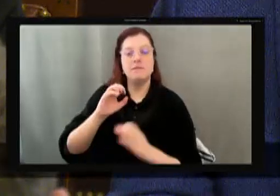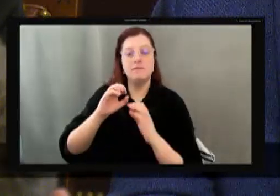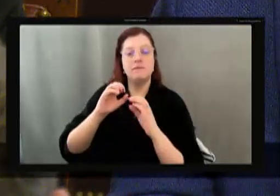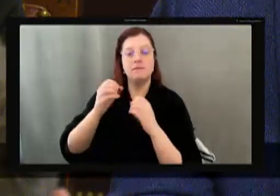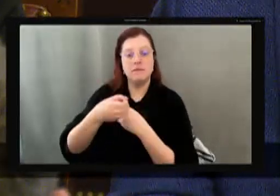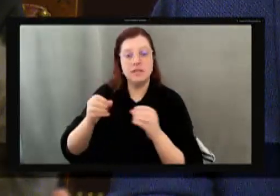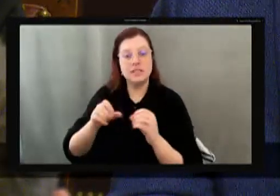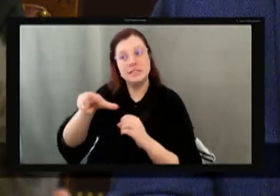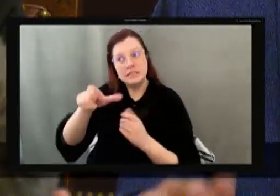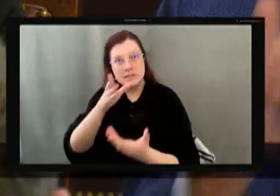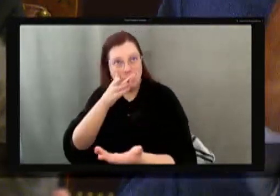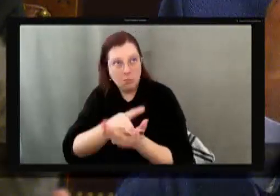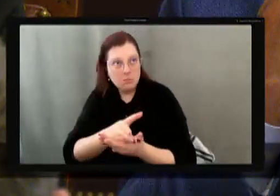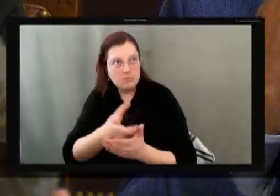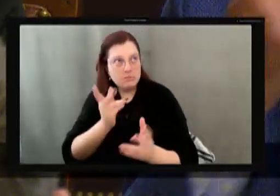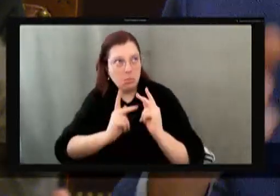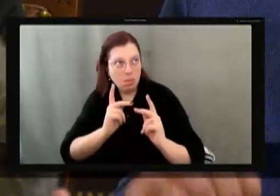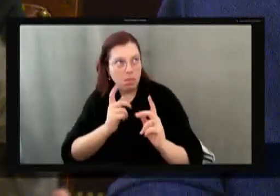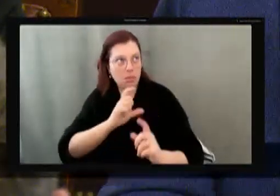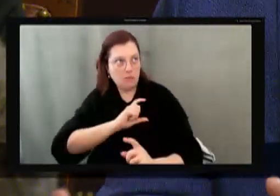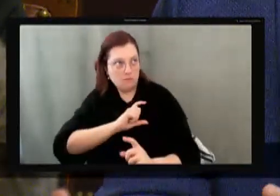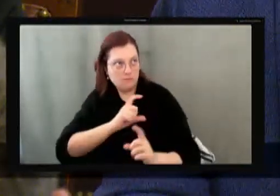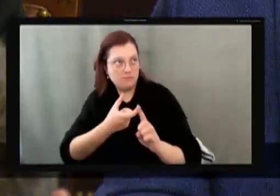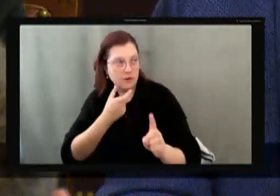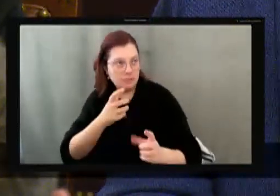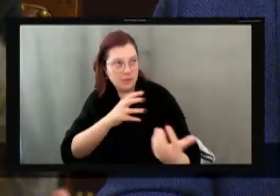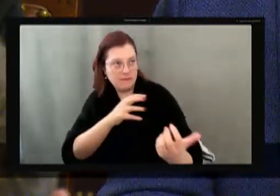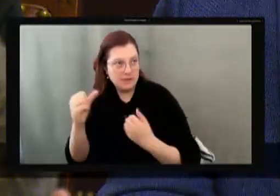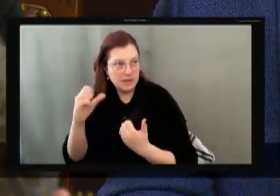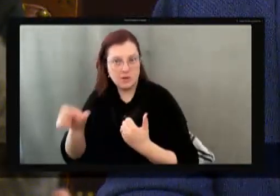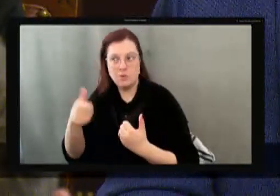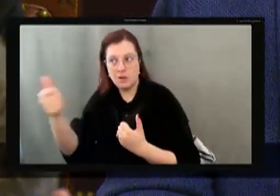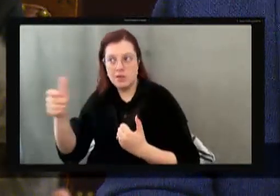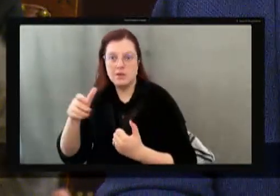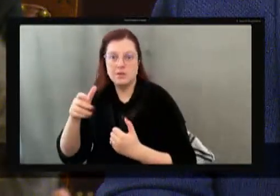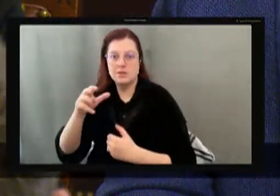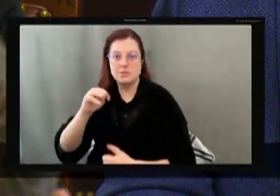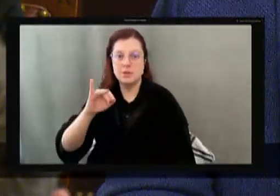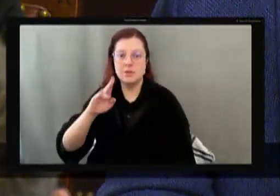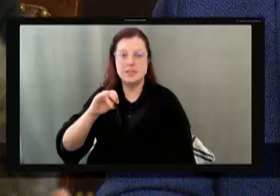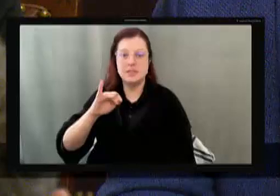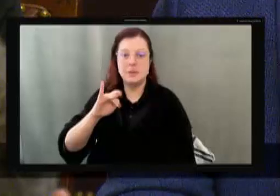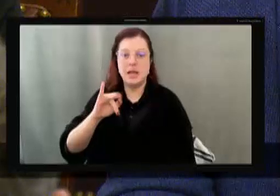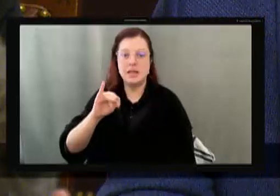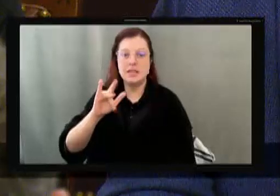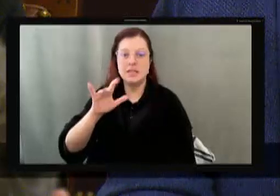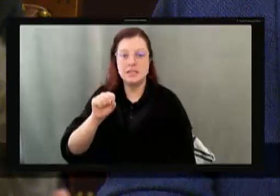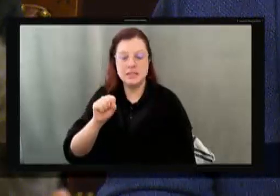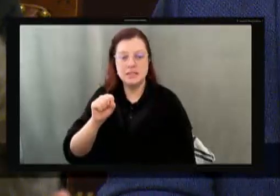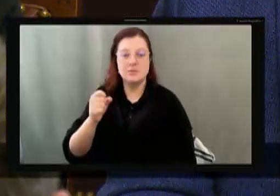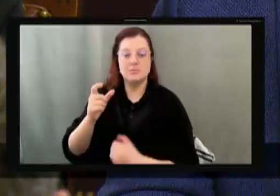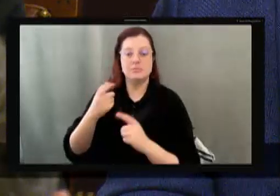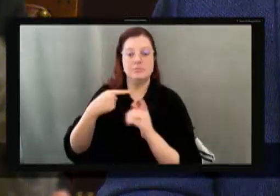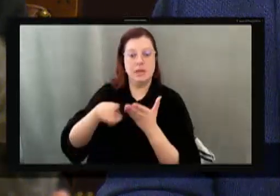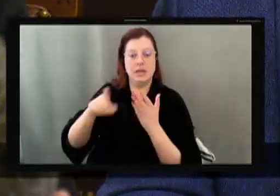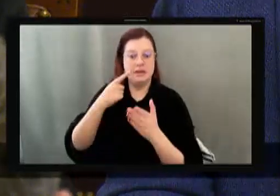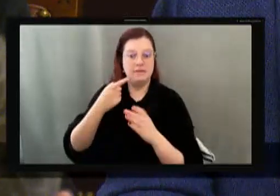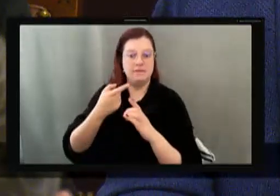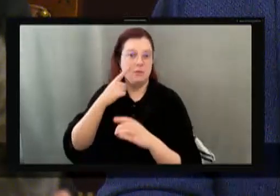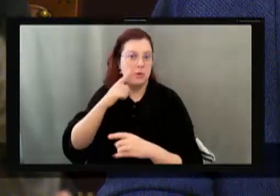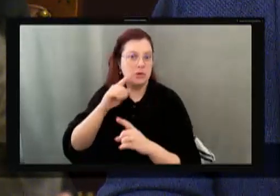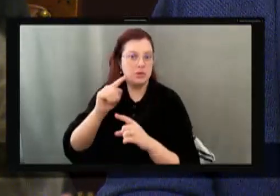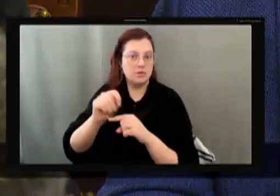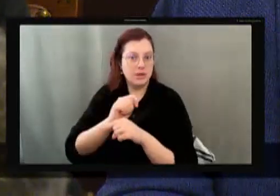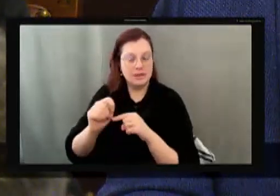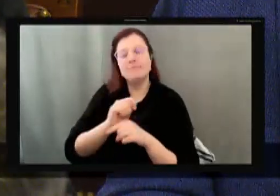from leaving the force and going to other municipalities. Like, we pay for their training and we need to stop them from leaving. And it was like, yep, we've all